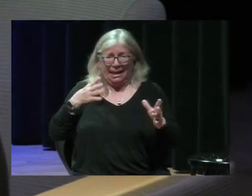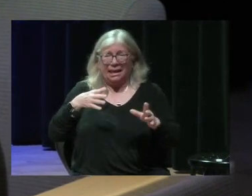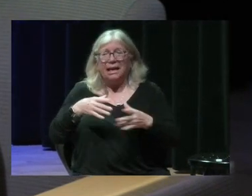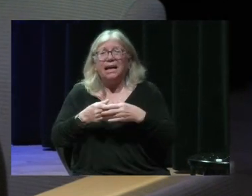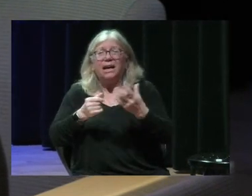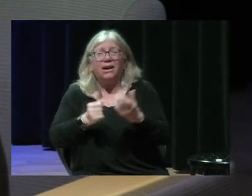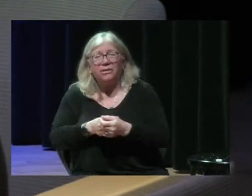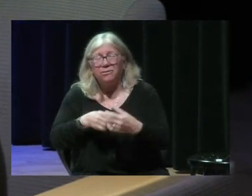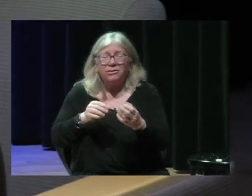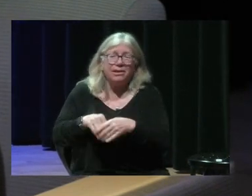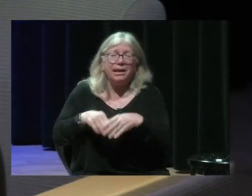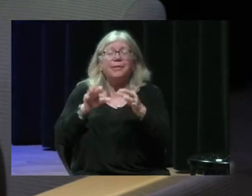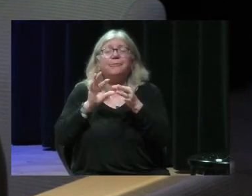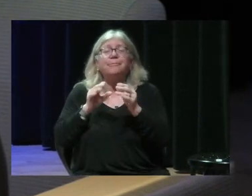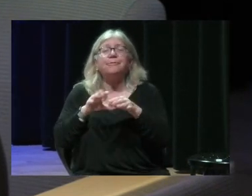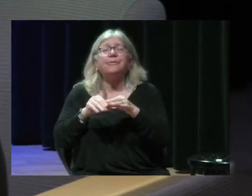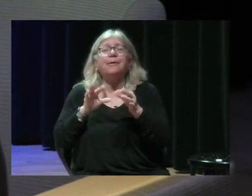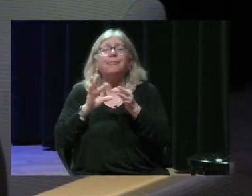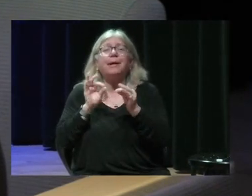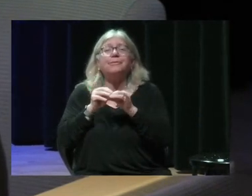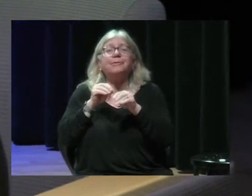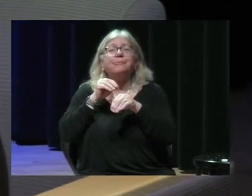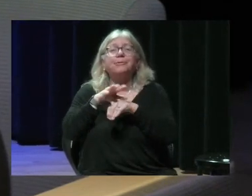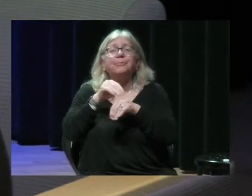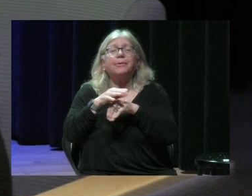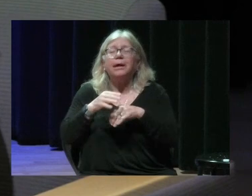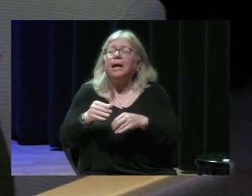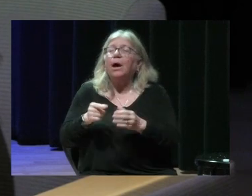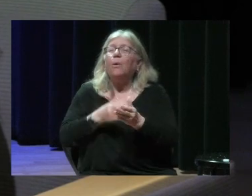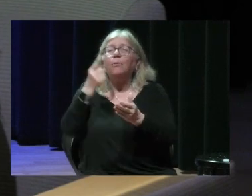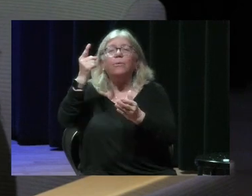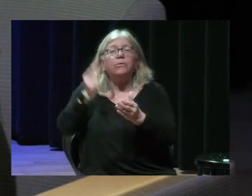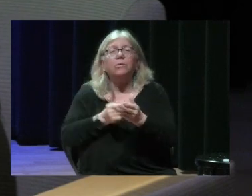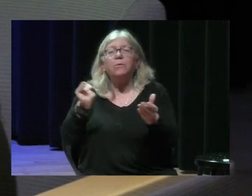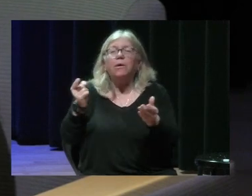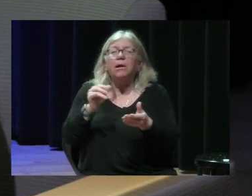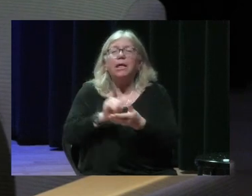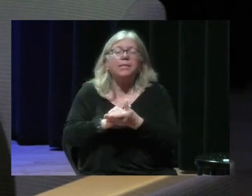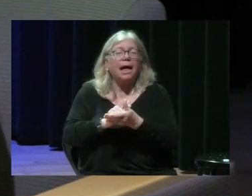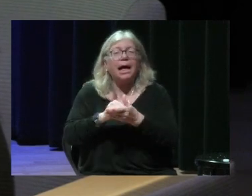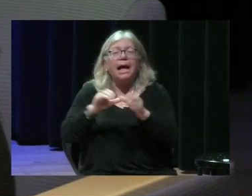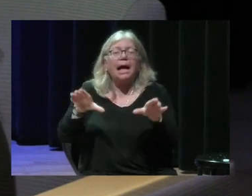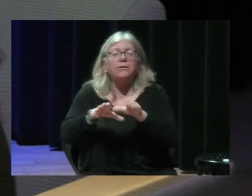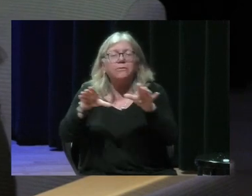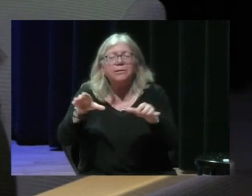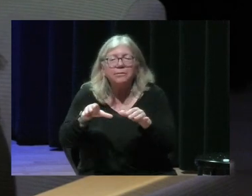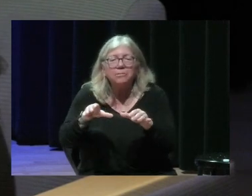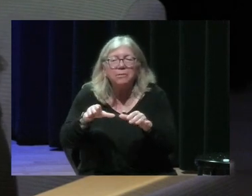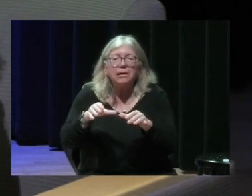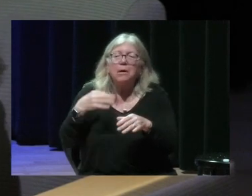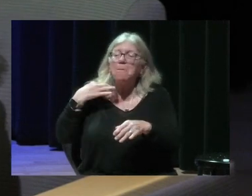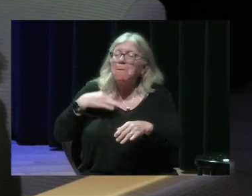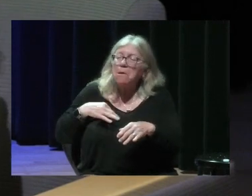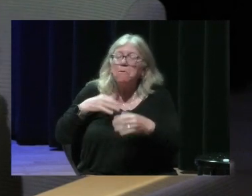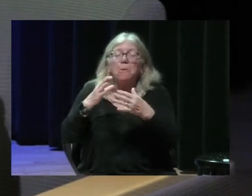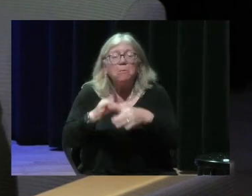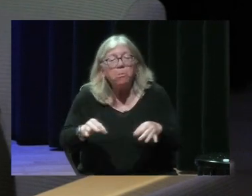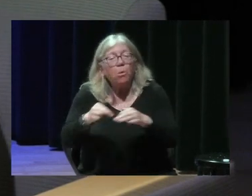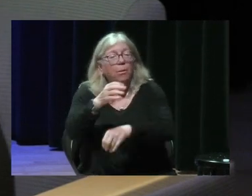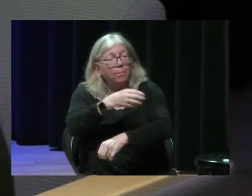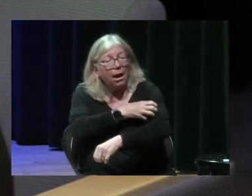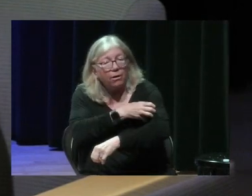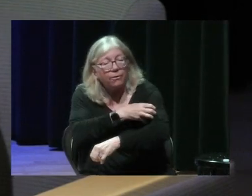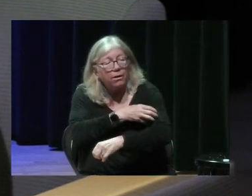a resist bot message to her. It's just not. There are moments when that kind of activism is helpful, important, and